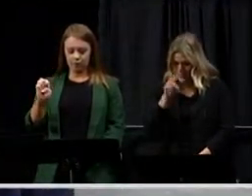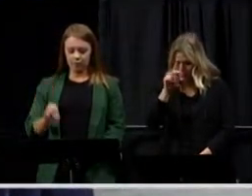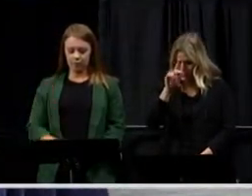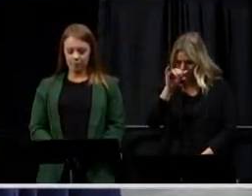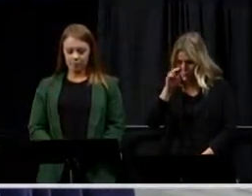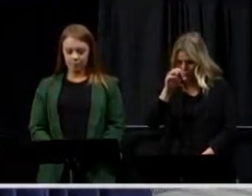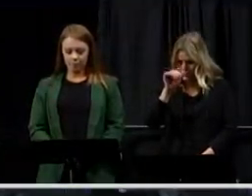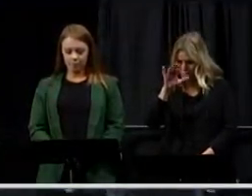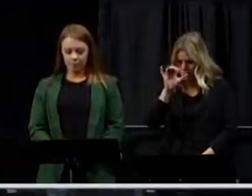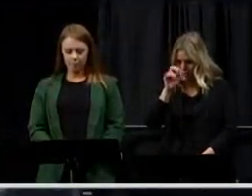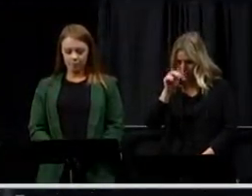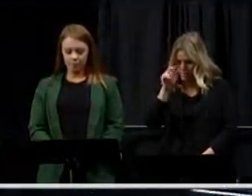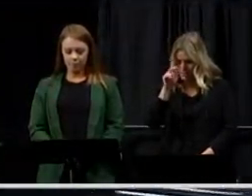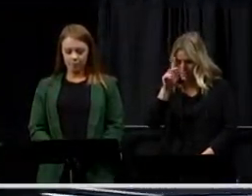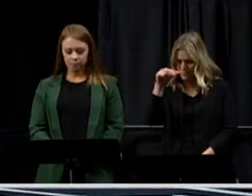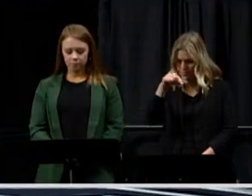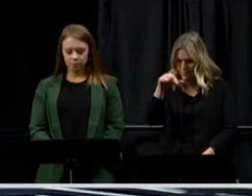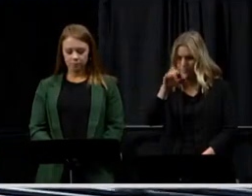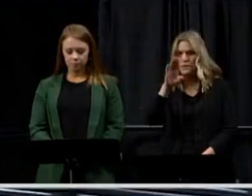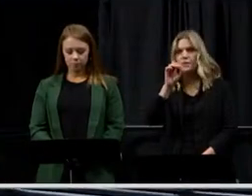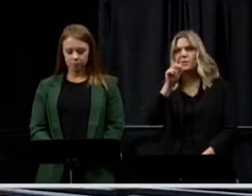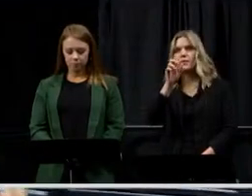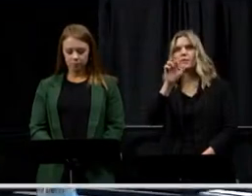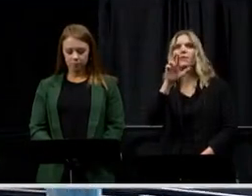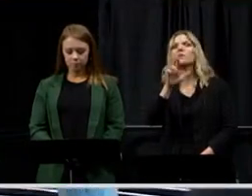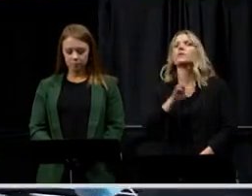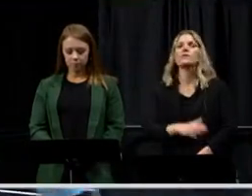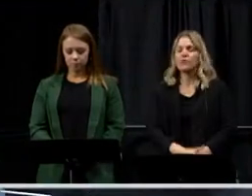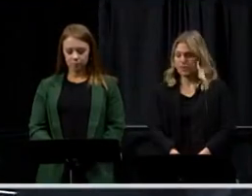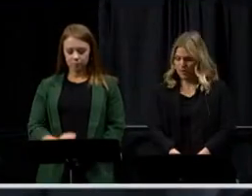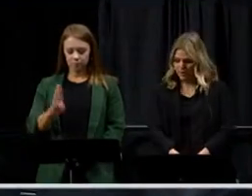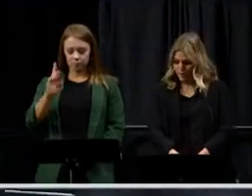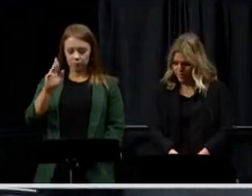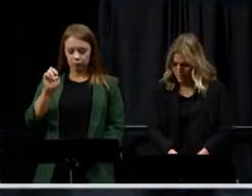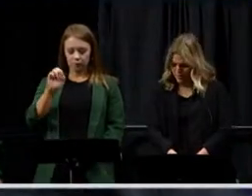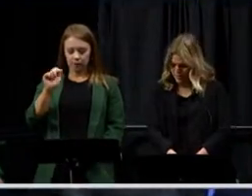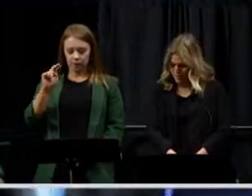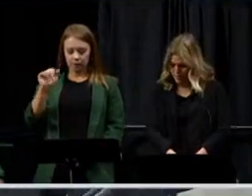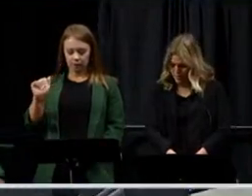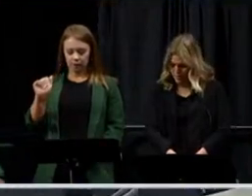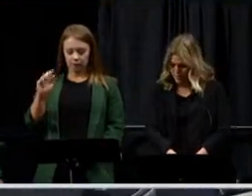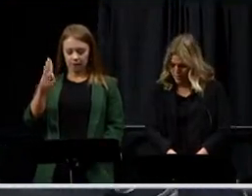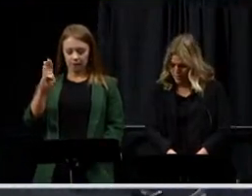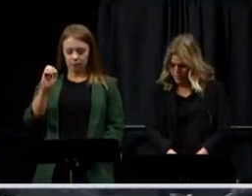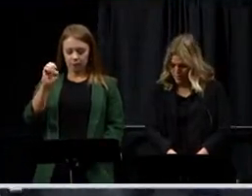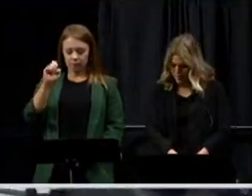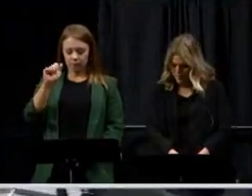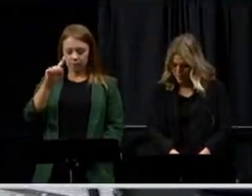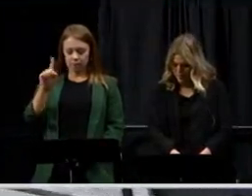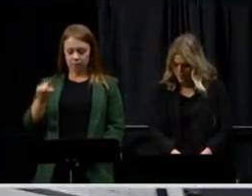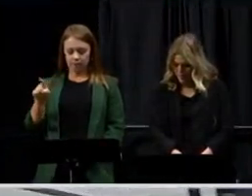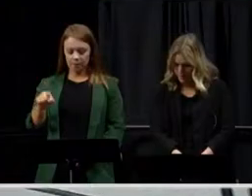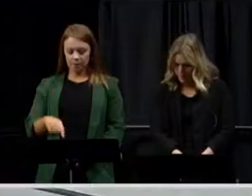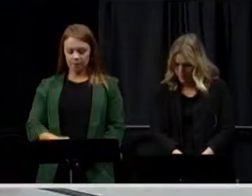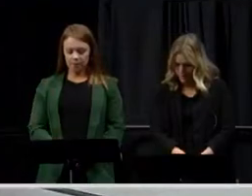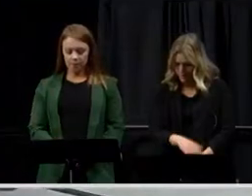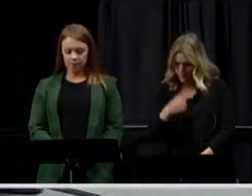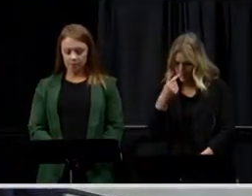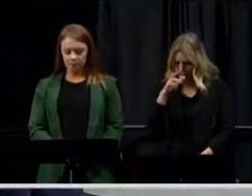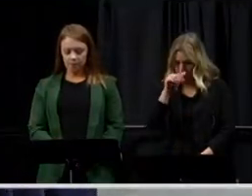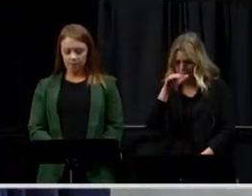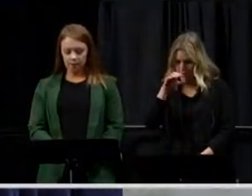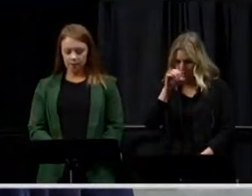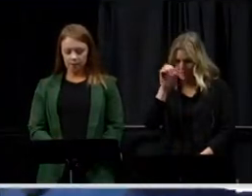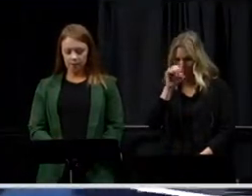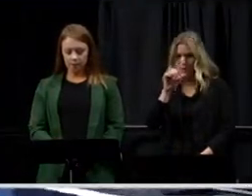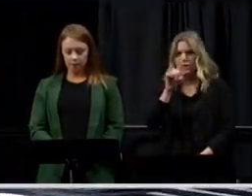Kamarion Karaya Kunique Booker. Brianna Michelle Boez. Grace